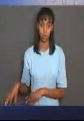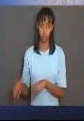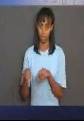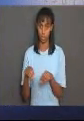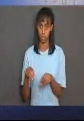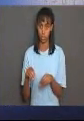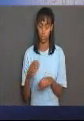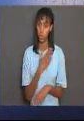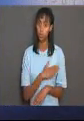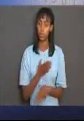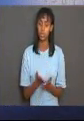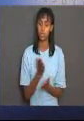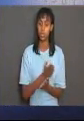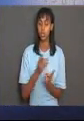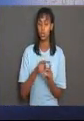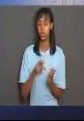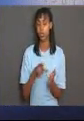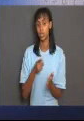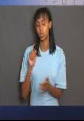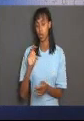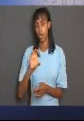Students, please turn to page